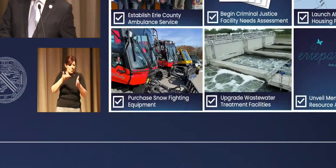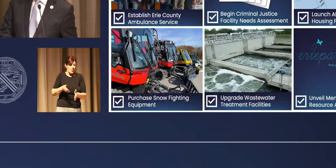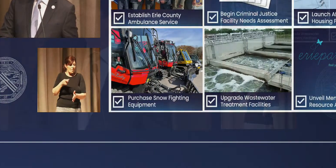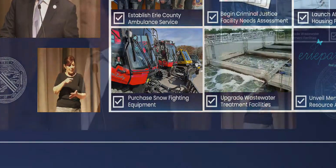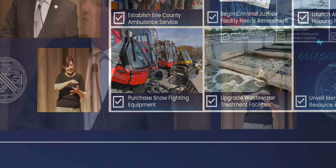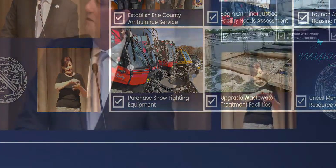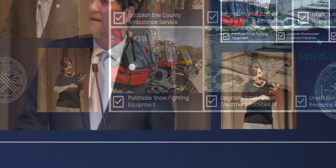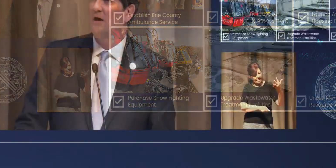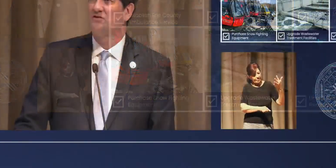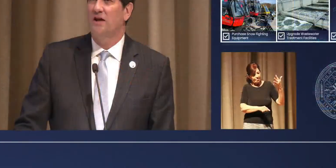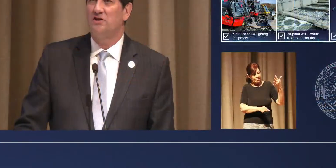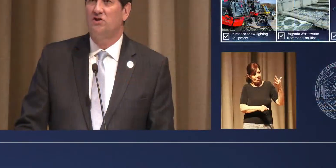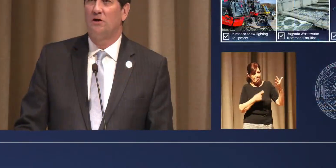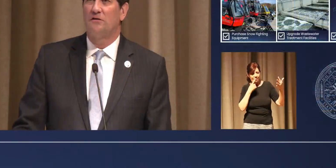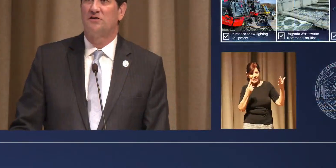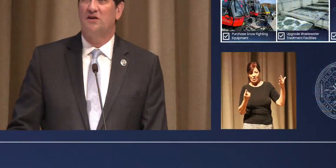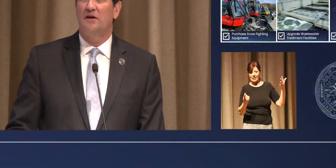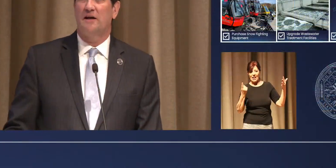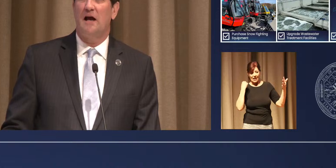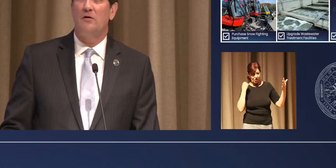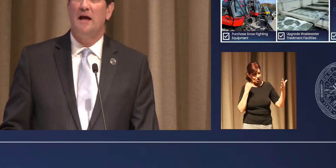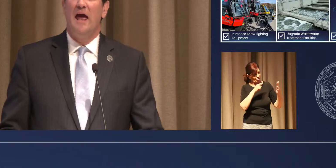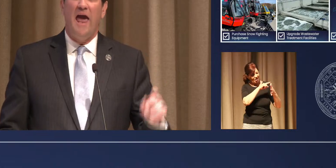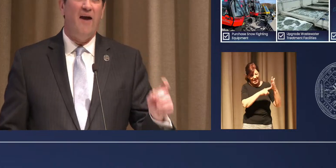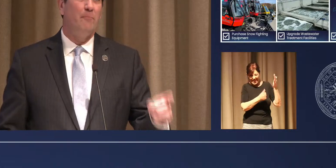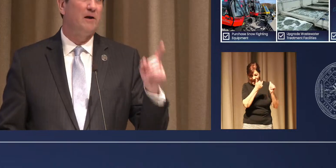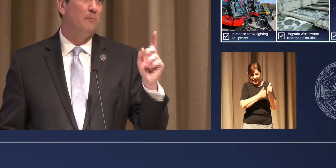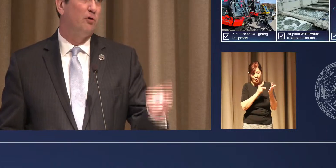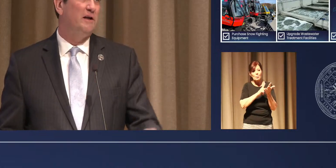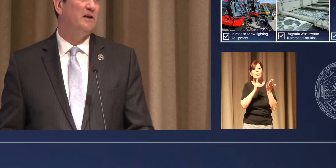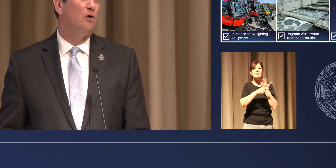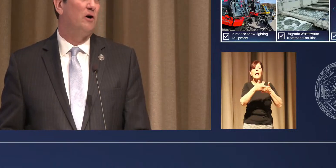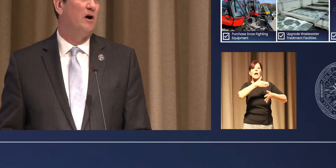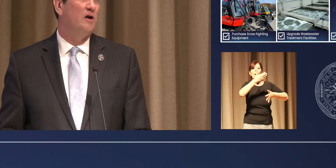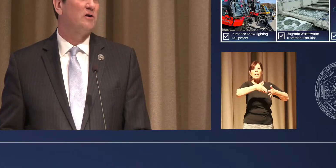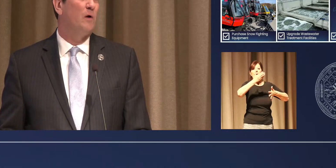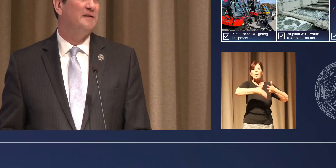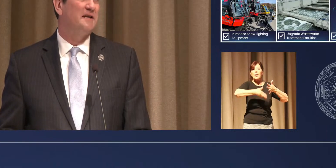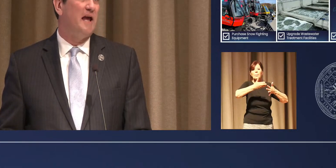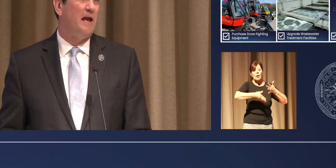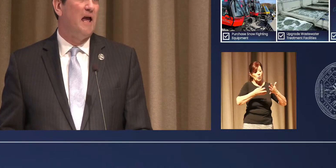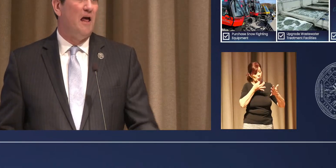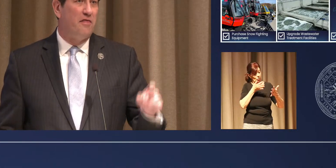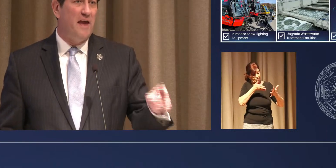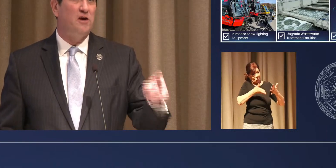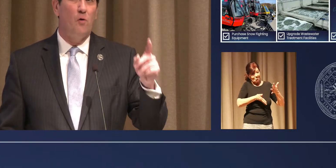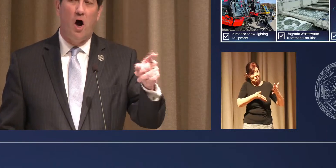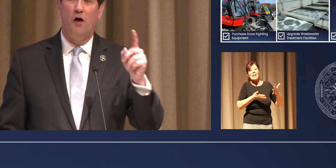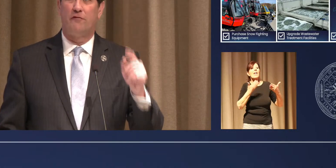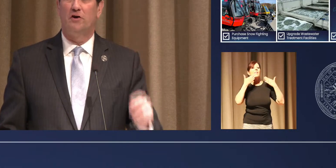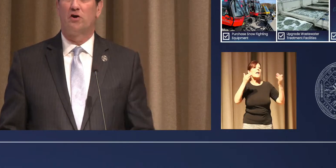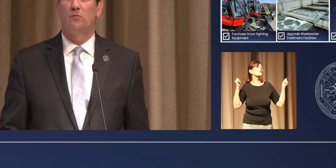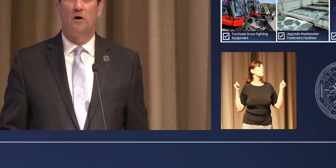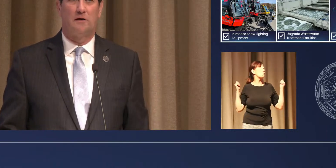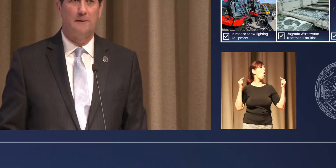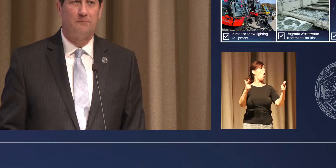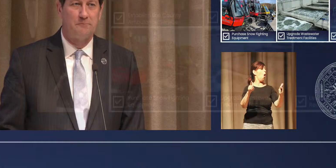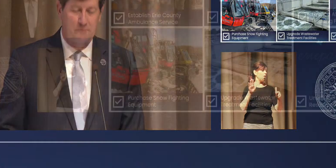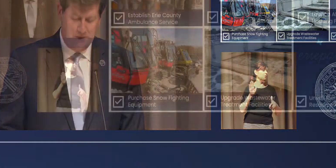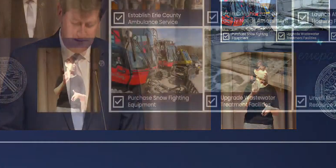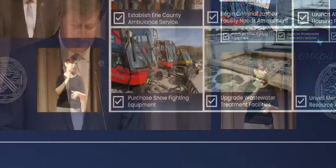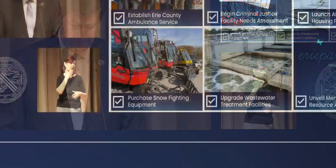I just talked about and announced last year at the state of the county have been completed or are underway today. Thank you all for your good